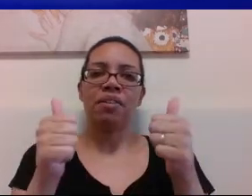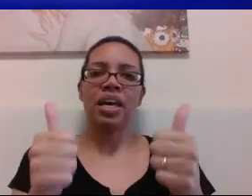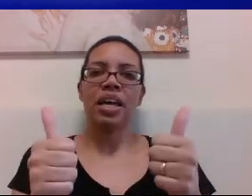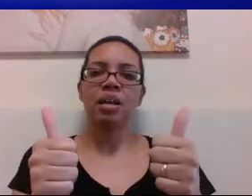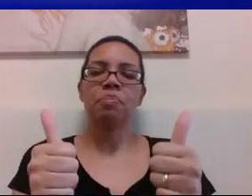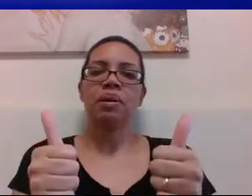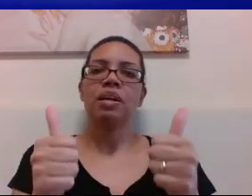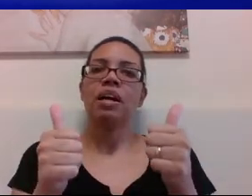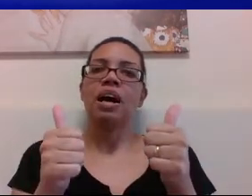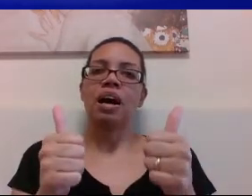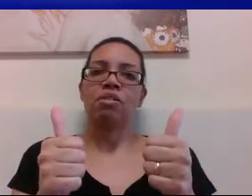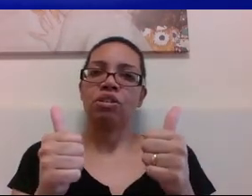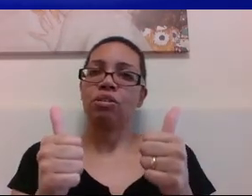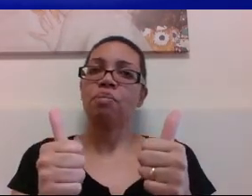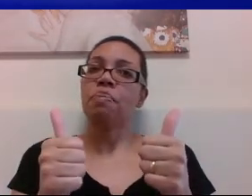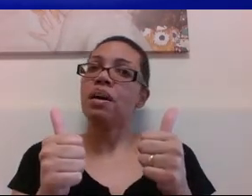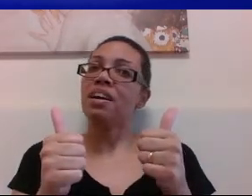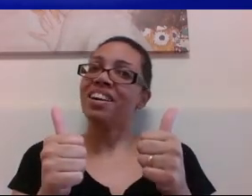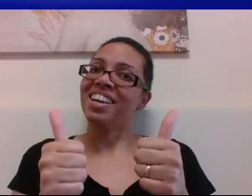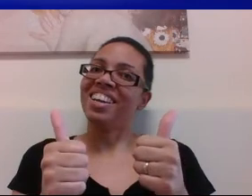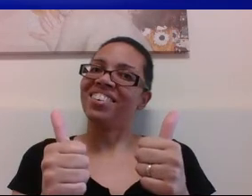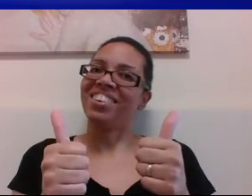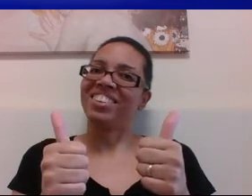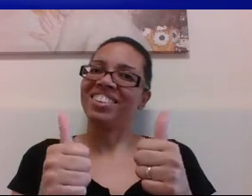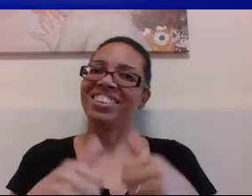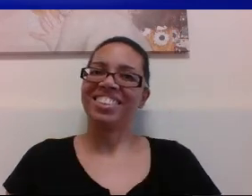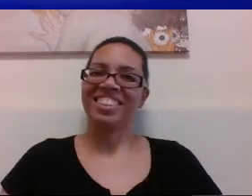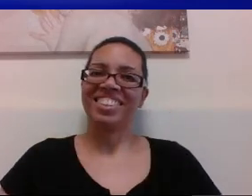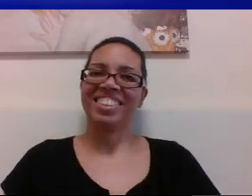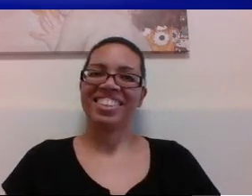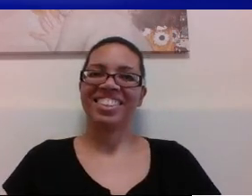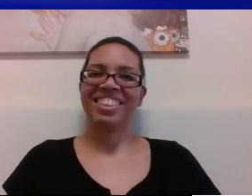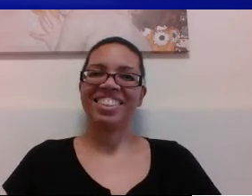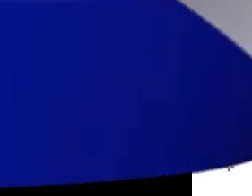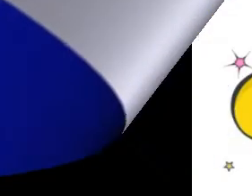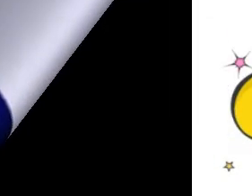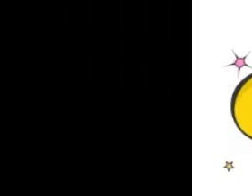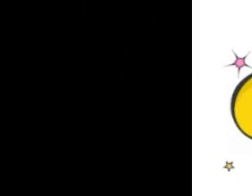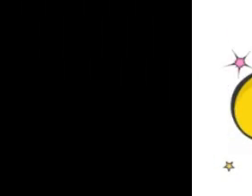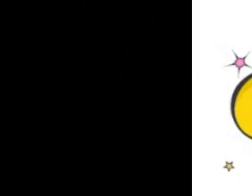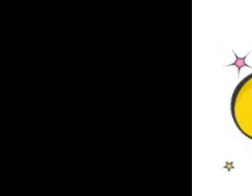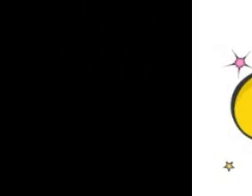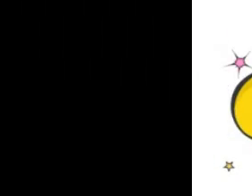We have helped our superheroes.